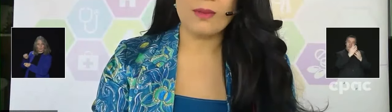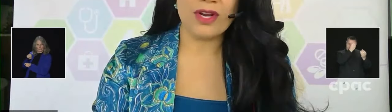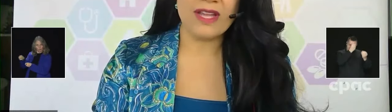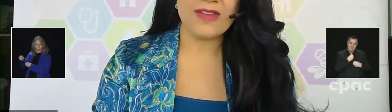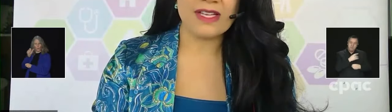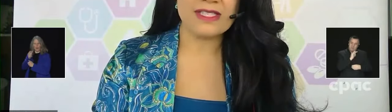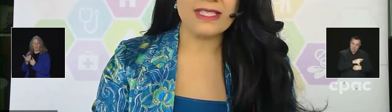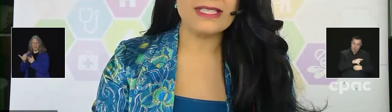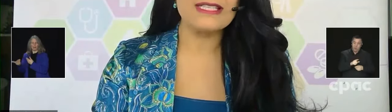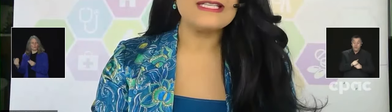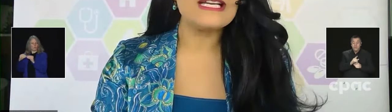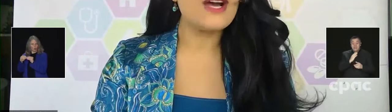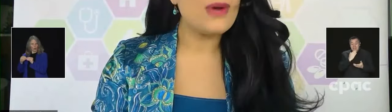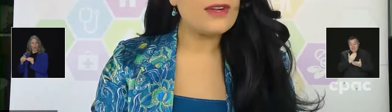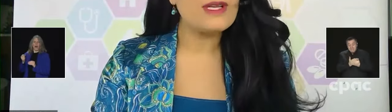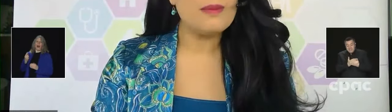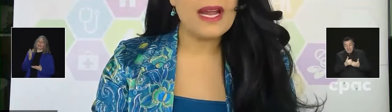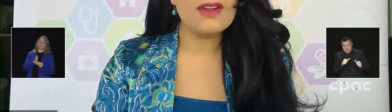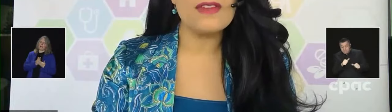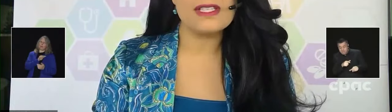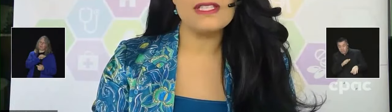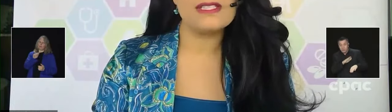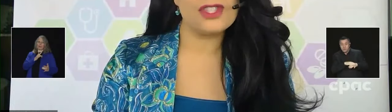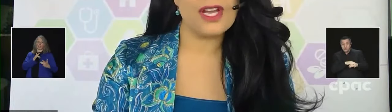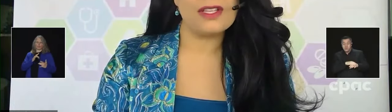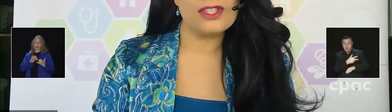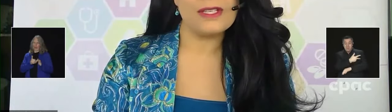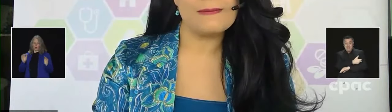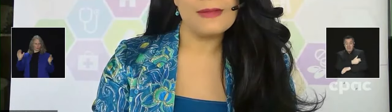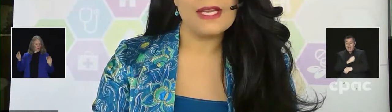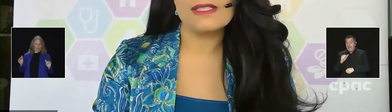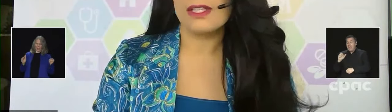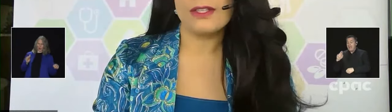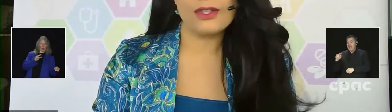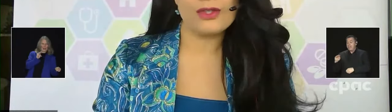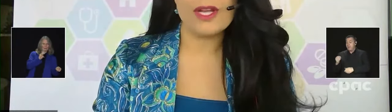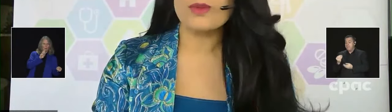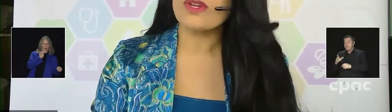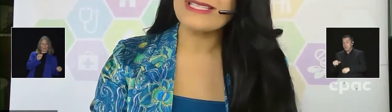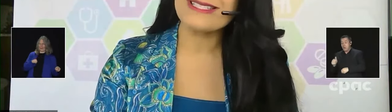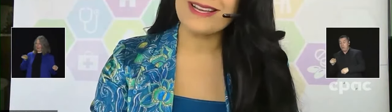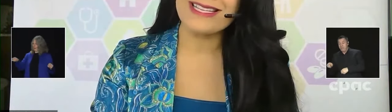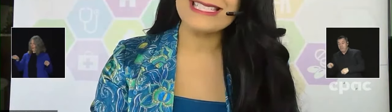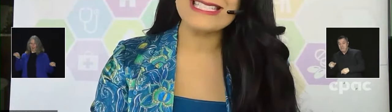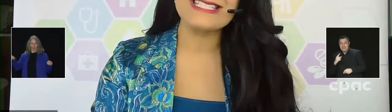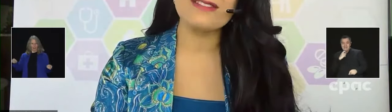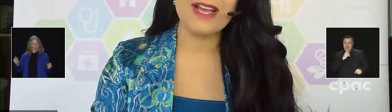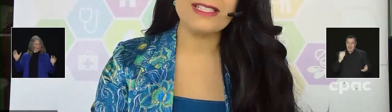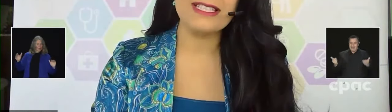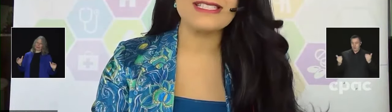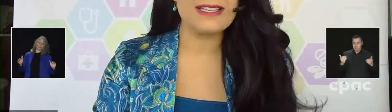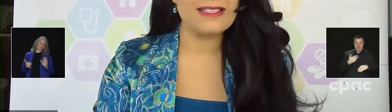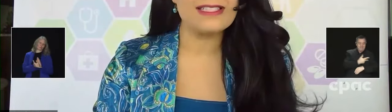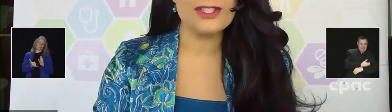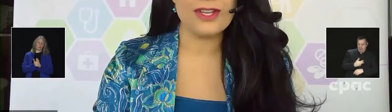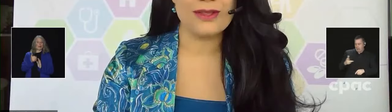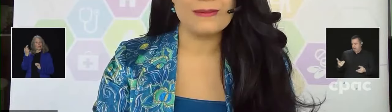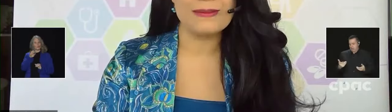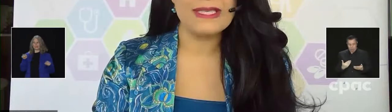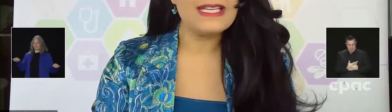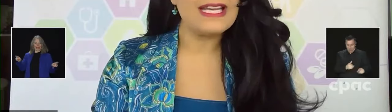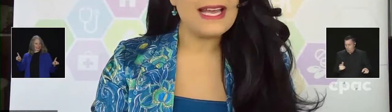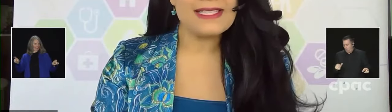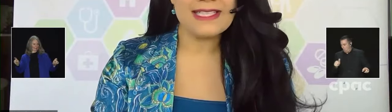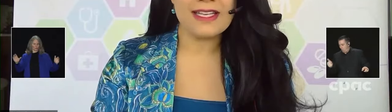compared to the mRNA vaccines. However, comparing vaccines is challenging, as the clinical trials were not designed to test the vaccines against each